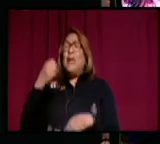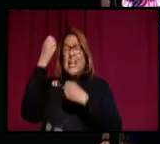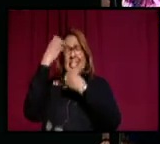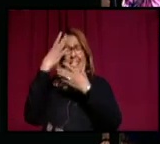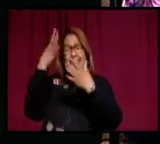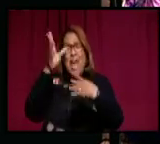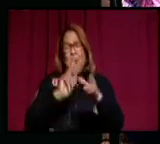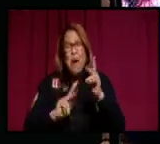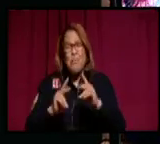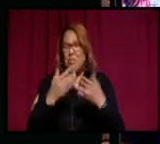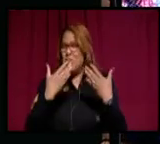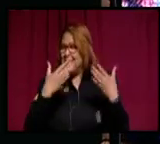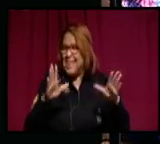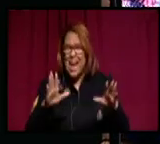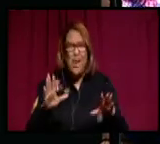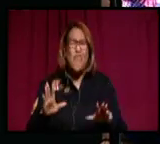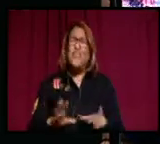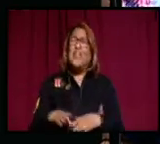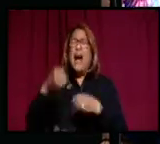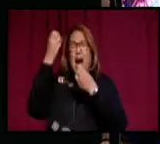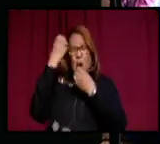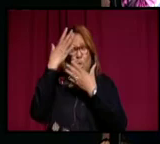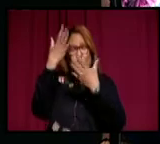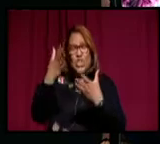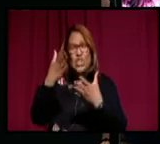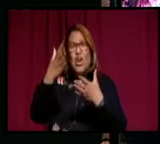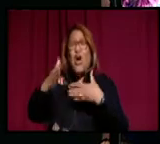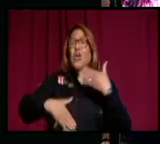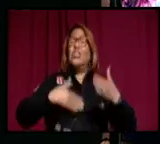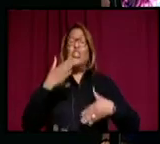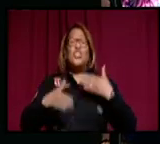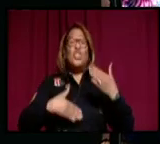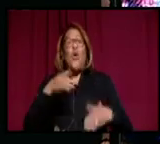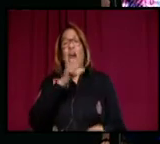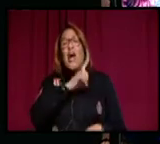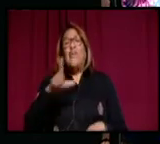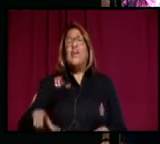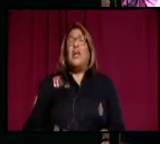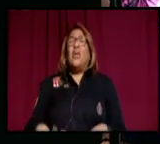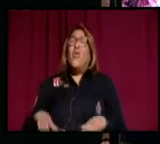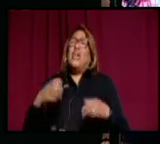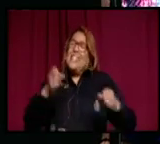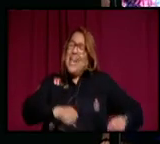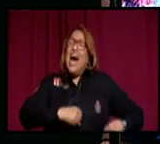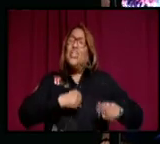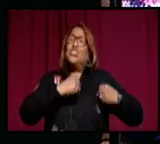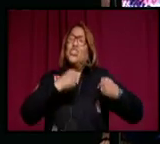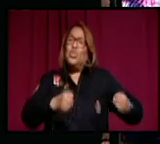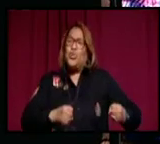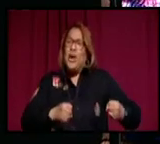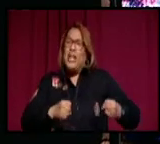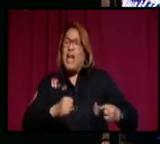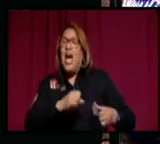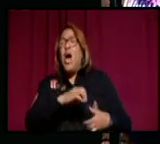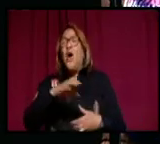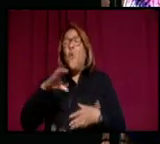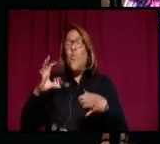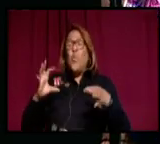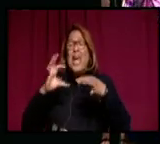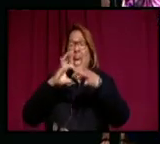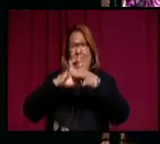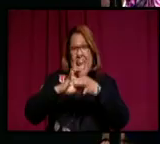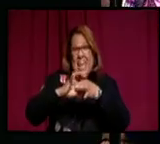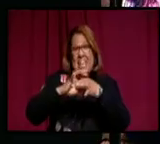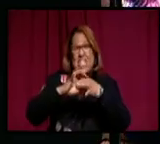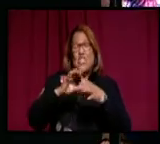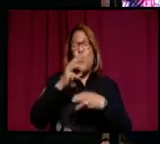that it's not over. And I want you all to know that through the joy of the Lord that is our strength, that we're in this world, but we're not of